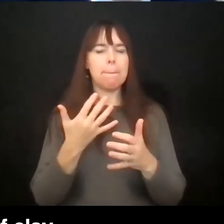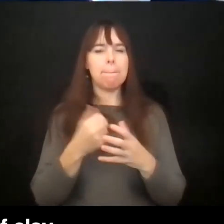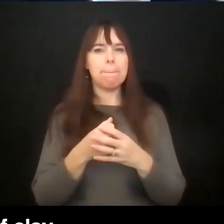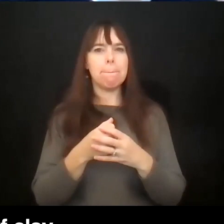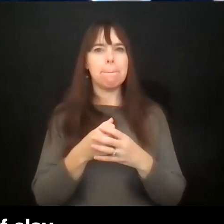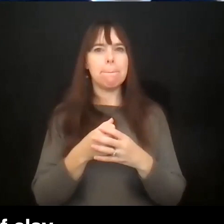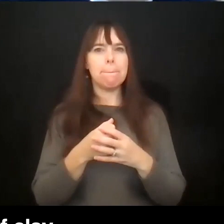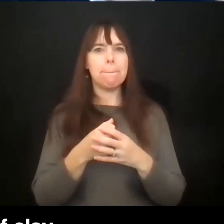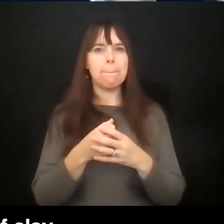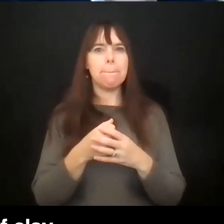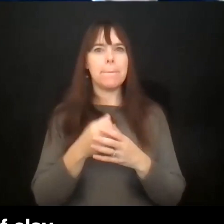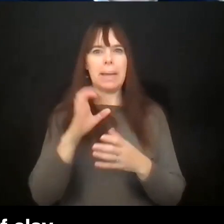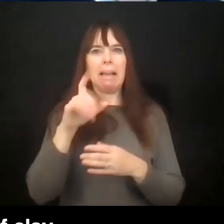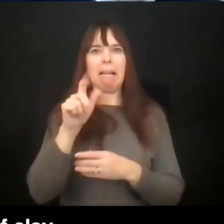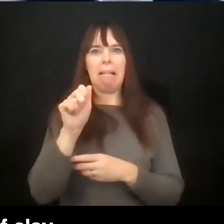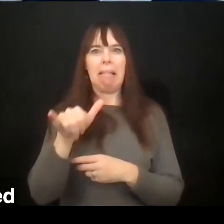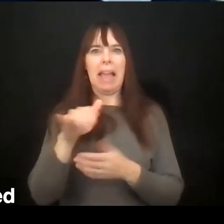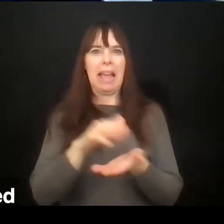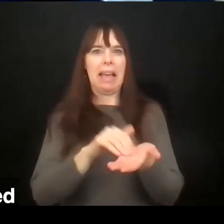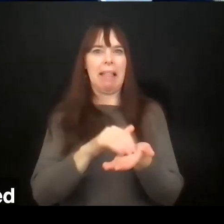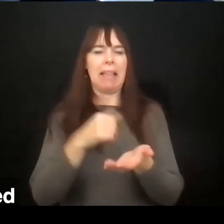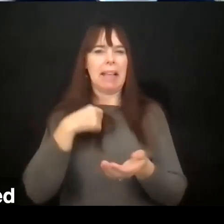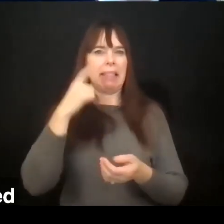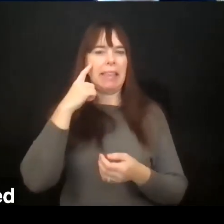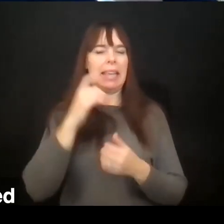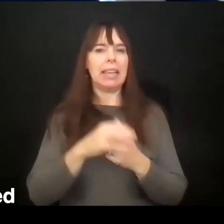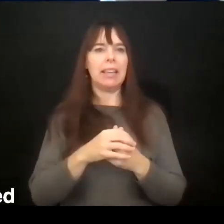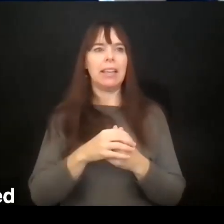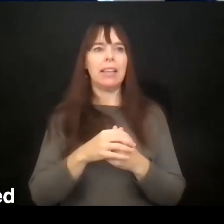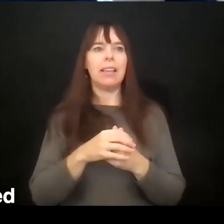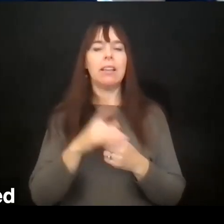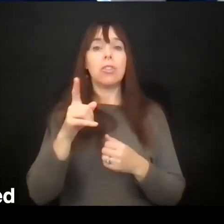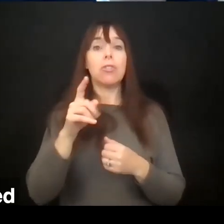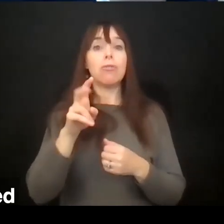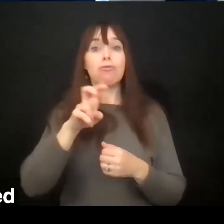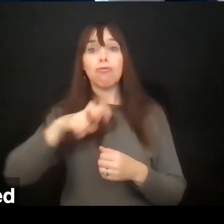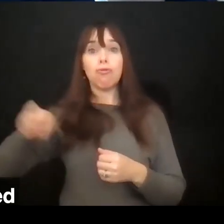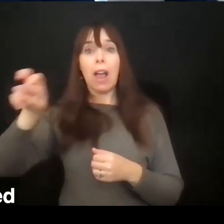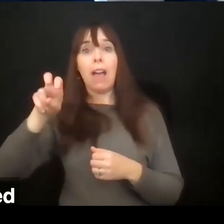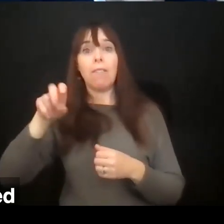I believe it's made out of clay, because she traveled to